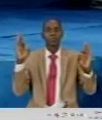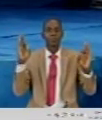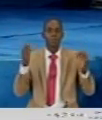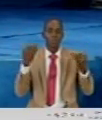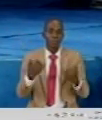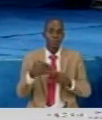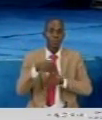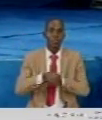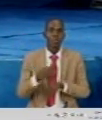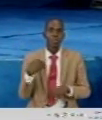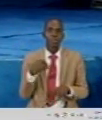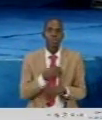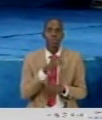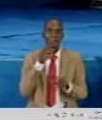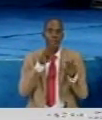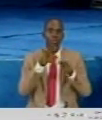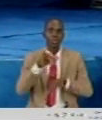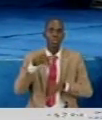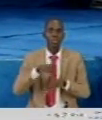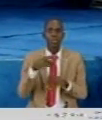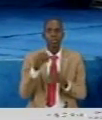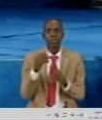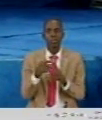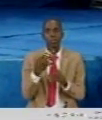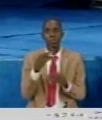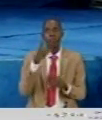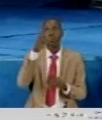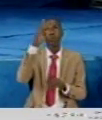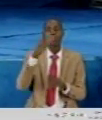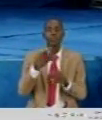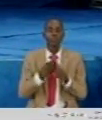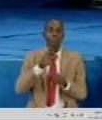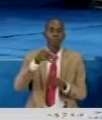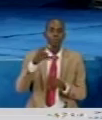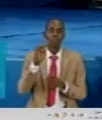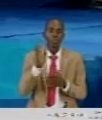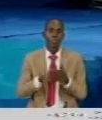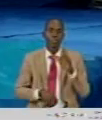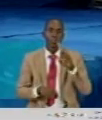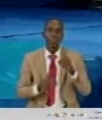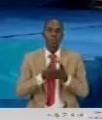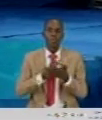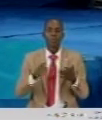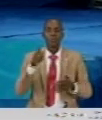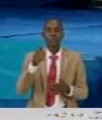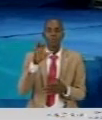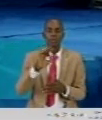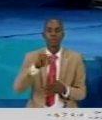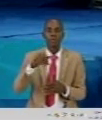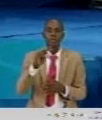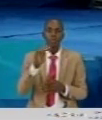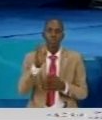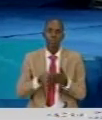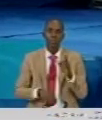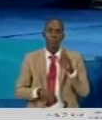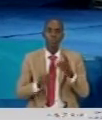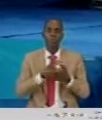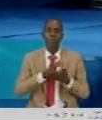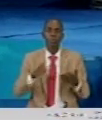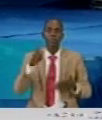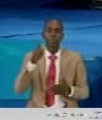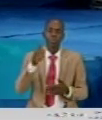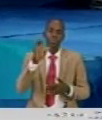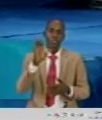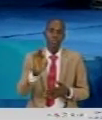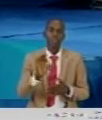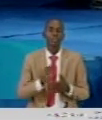Tonight we're looking at John chapter 1, reading from verse 29. John chapter 1, reading from